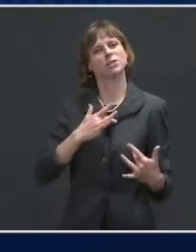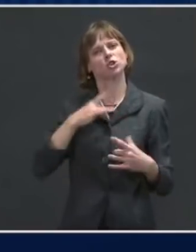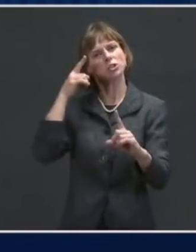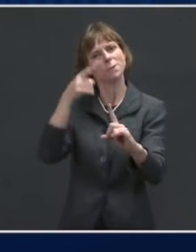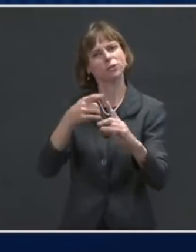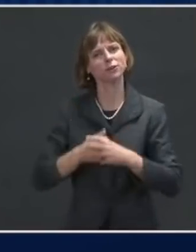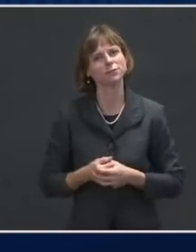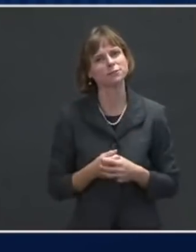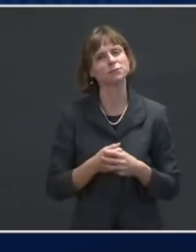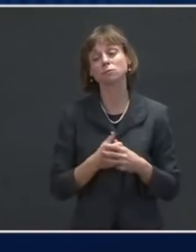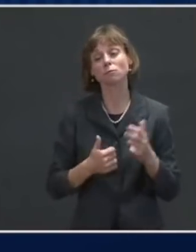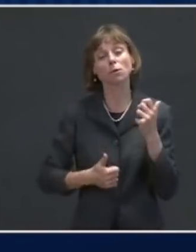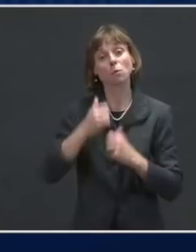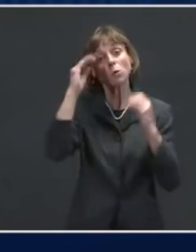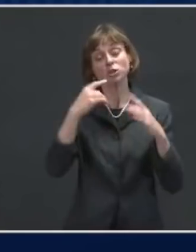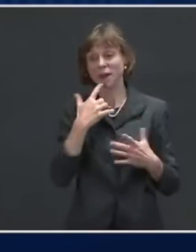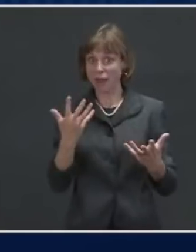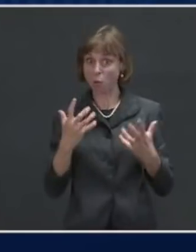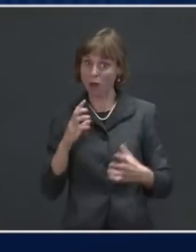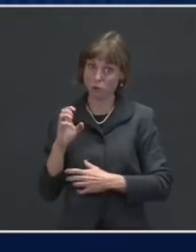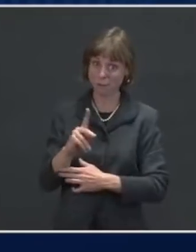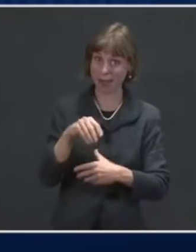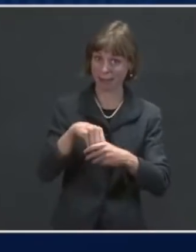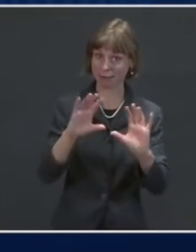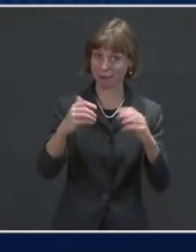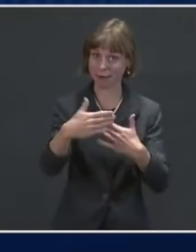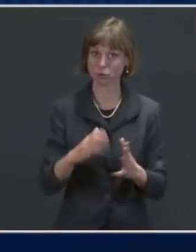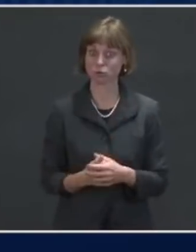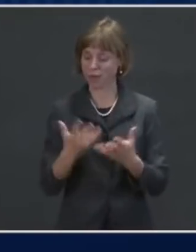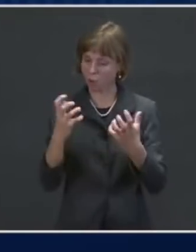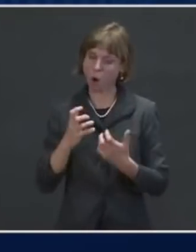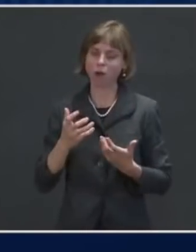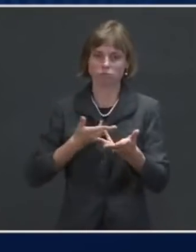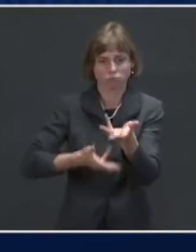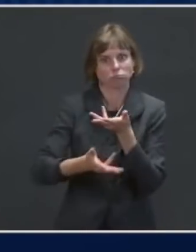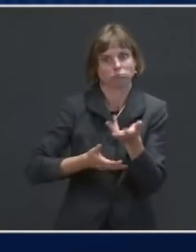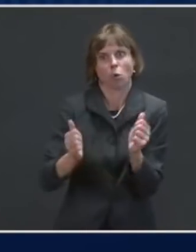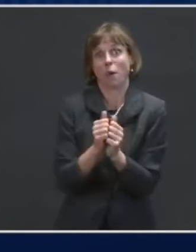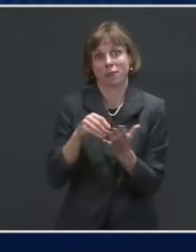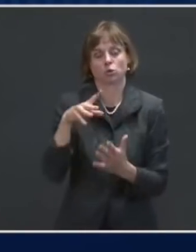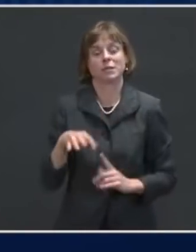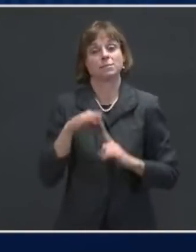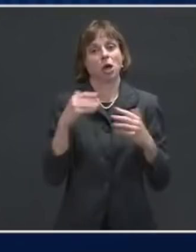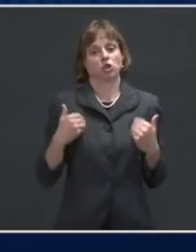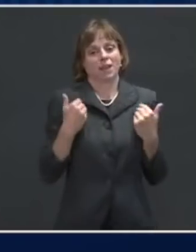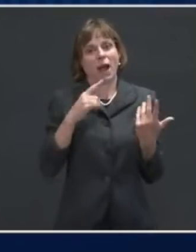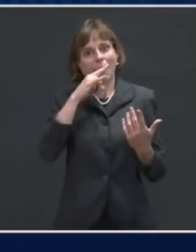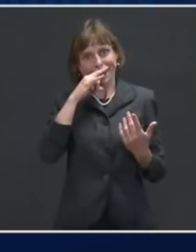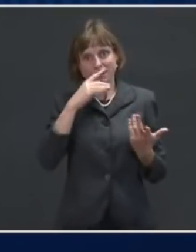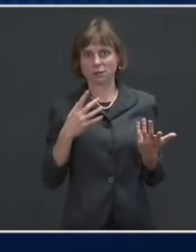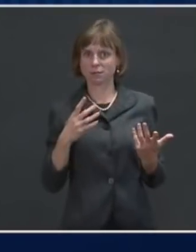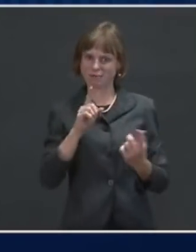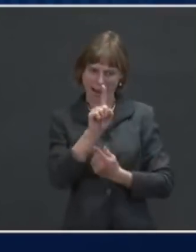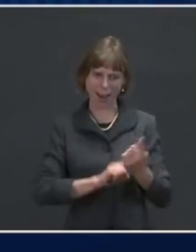tell you they want to be in the classroom. And they want to be there with their students, especially of younger kids, and do that in-person learning. They want that